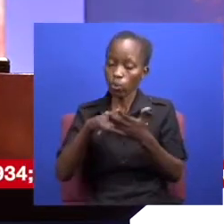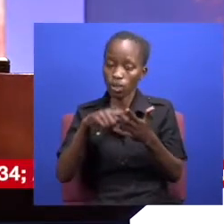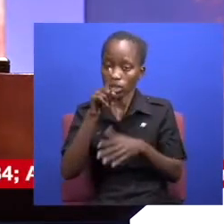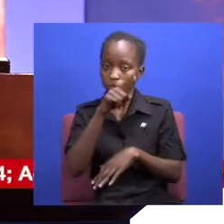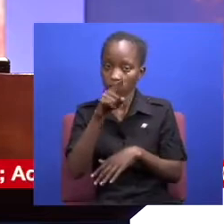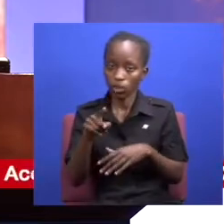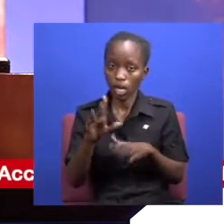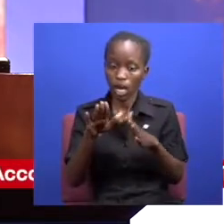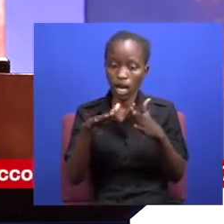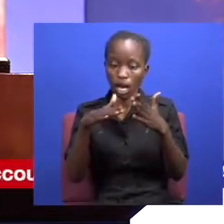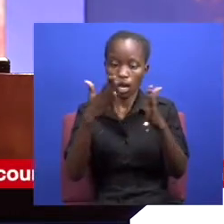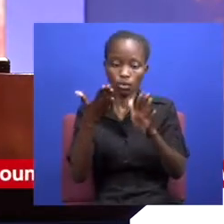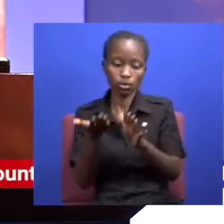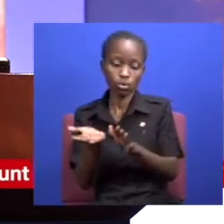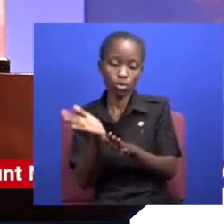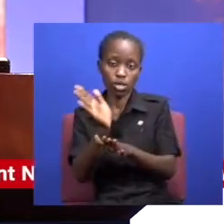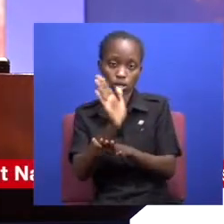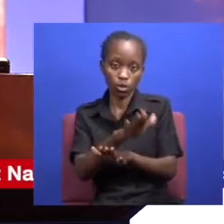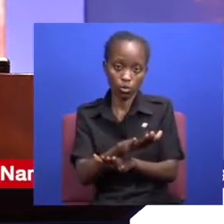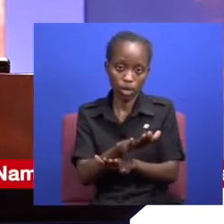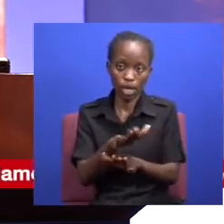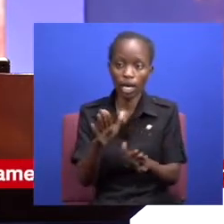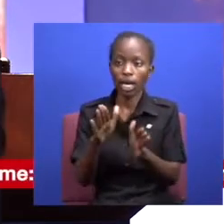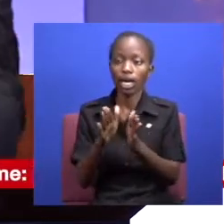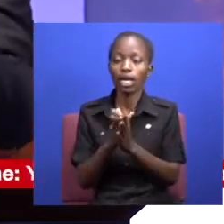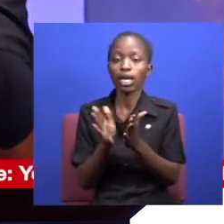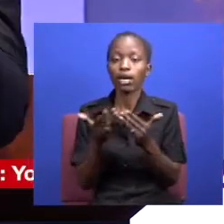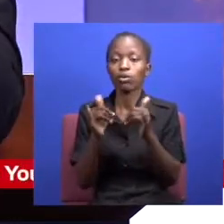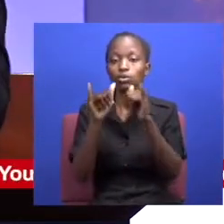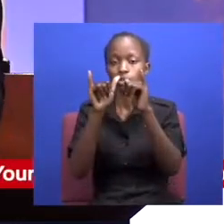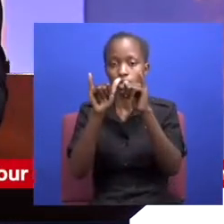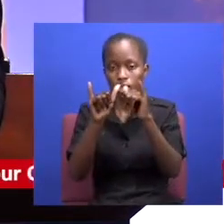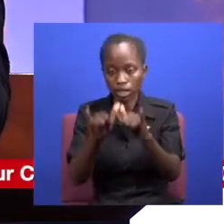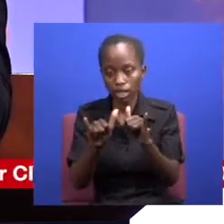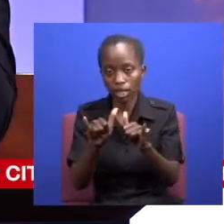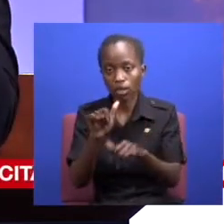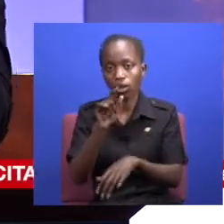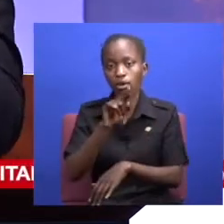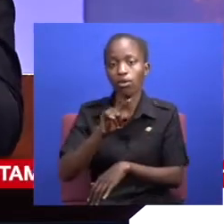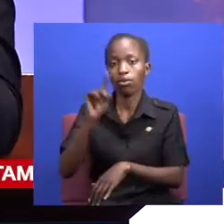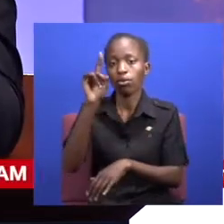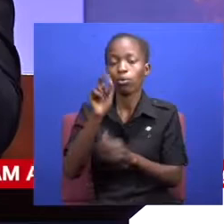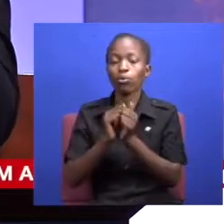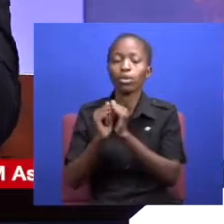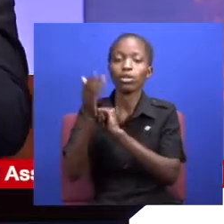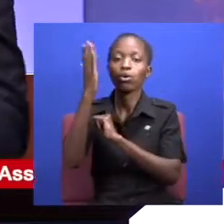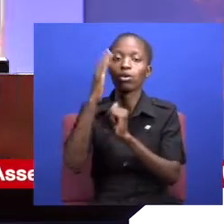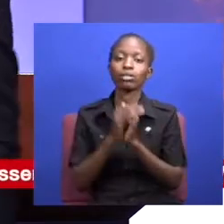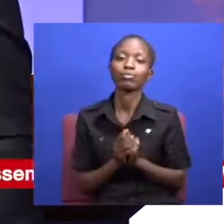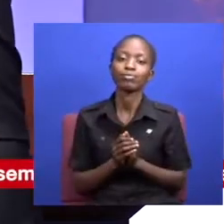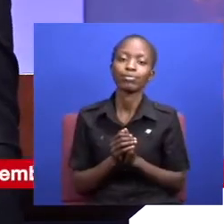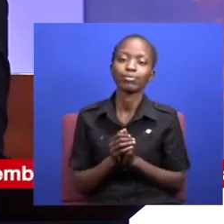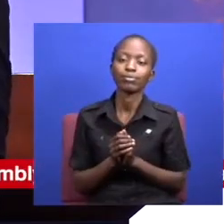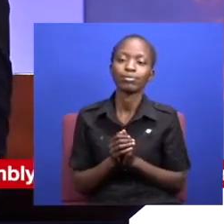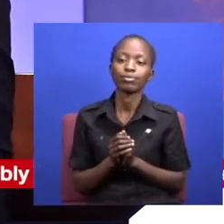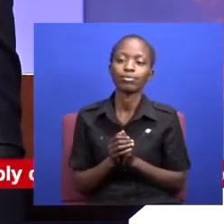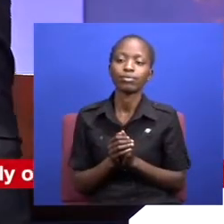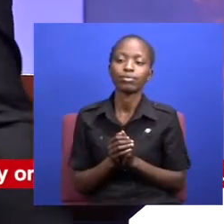not right, how to get right, how to remain right with God.